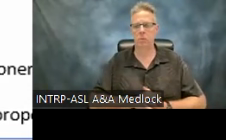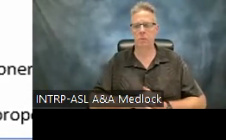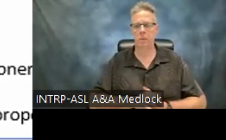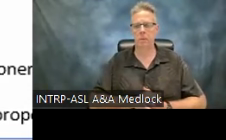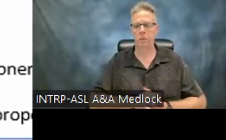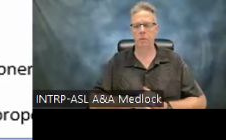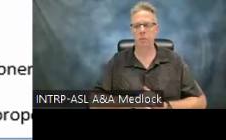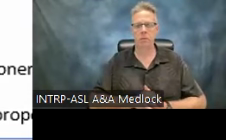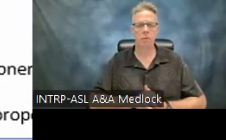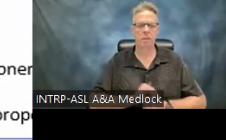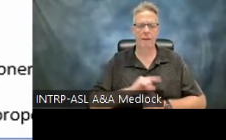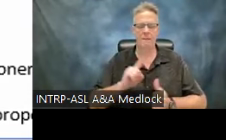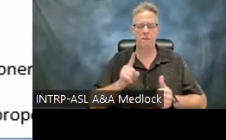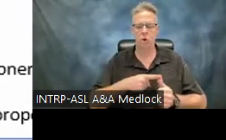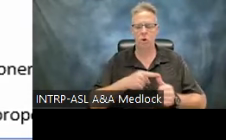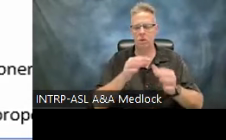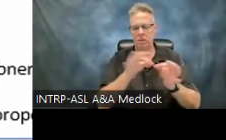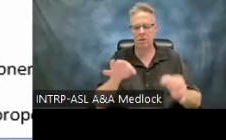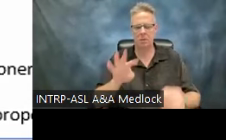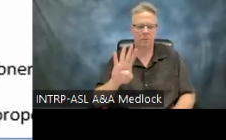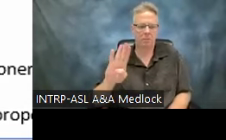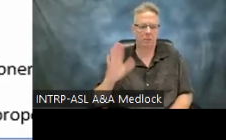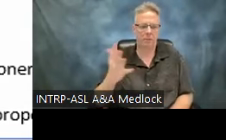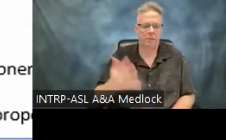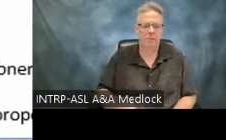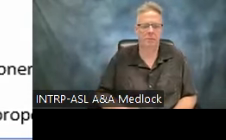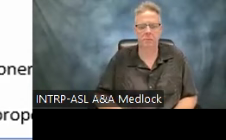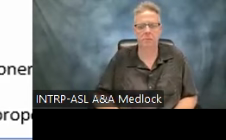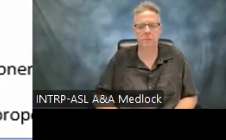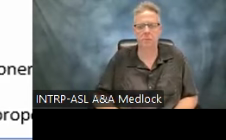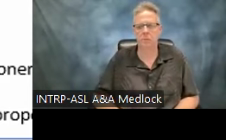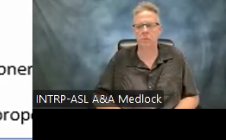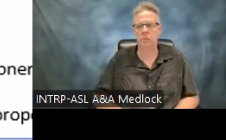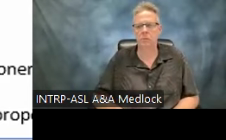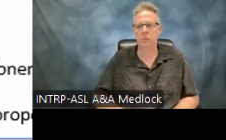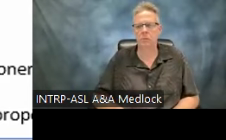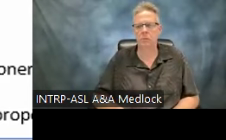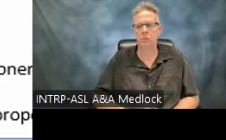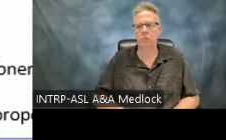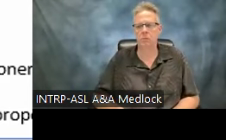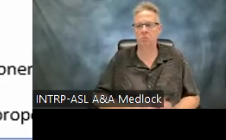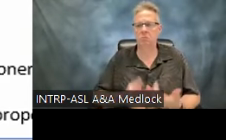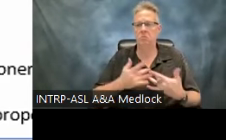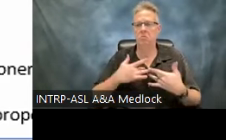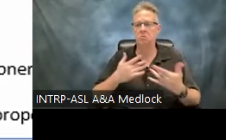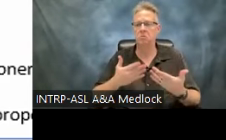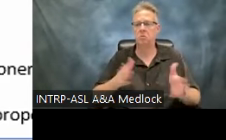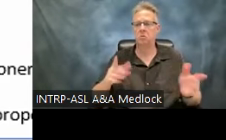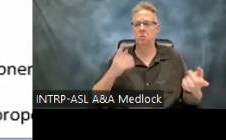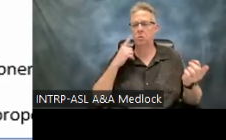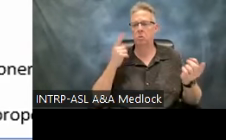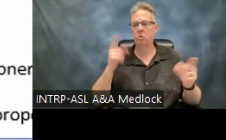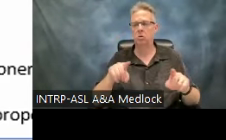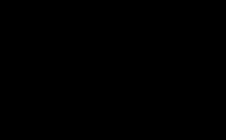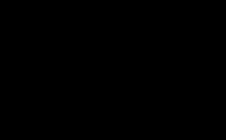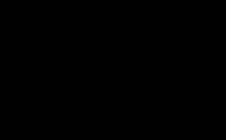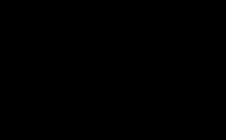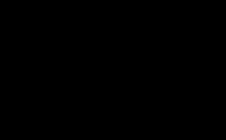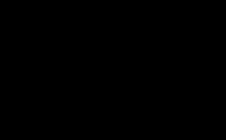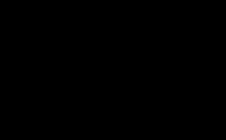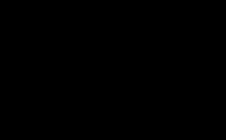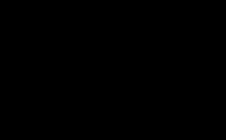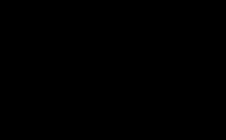the first sentence on B5. Okay, is there a general agreement to changing from what it was to what is